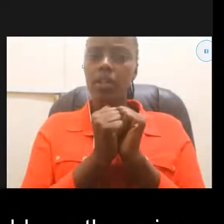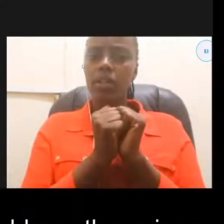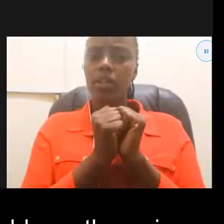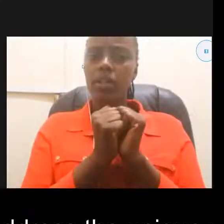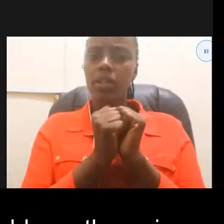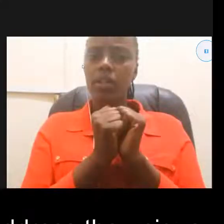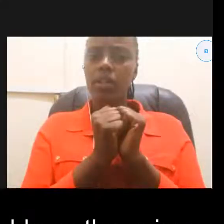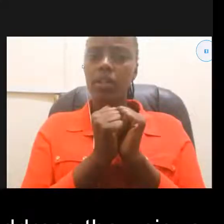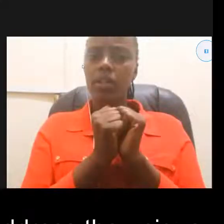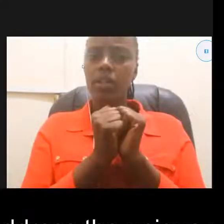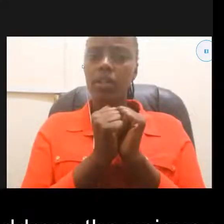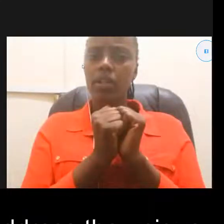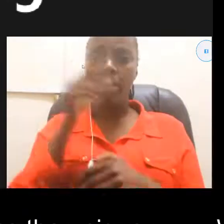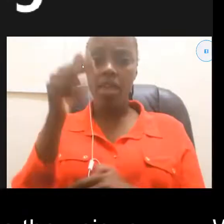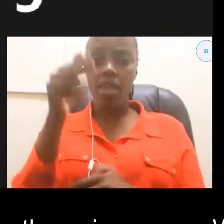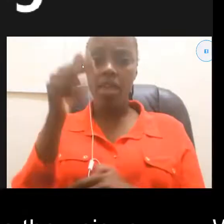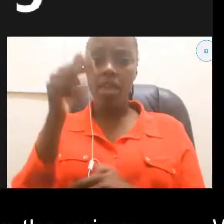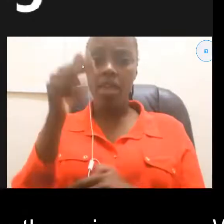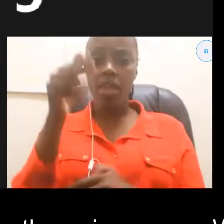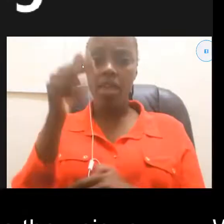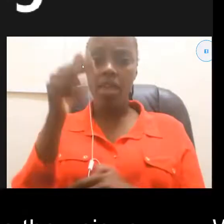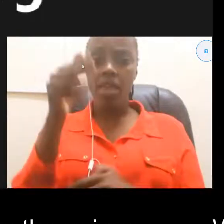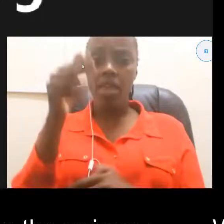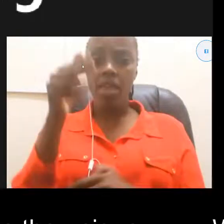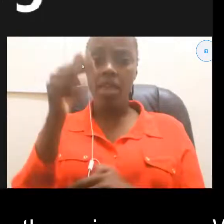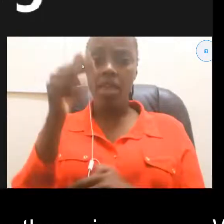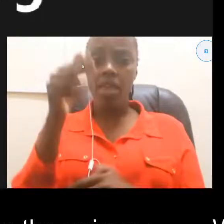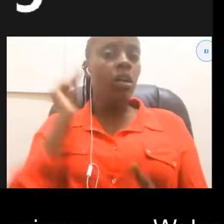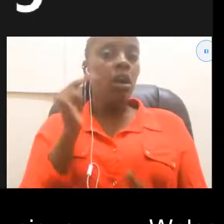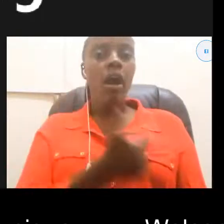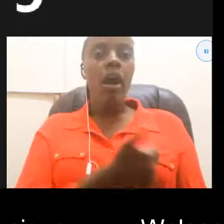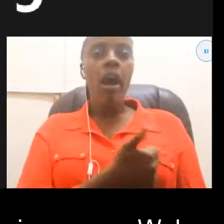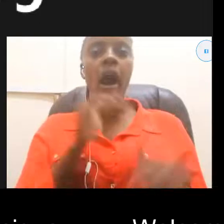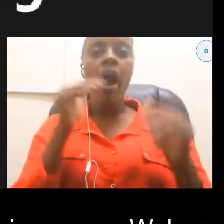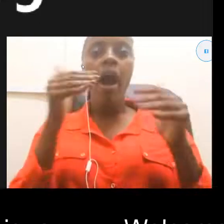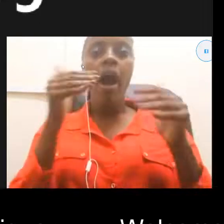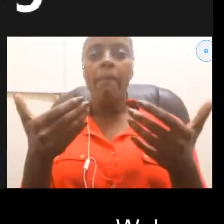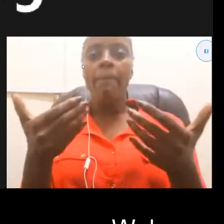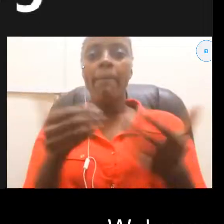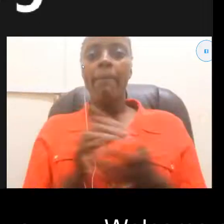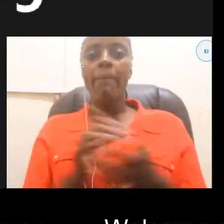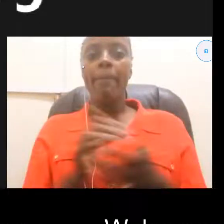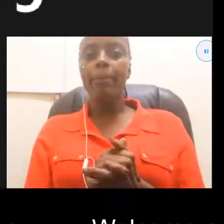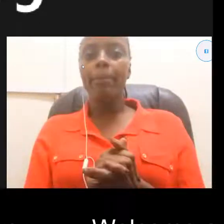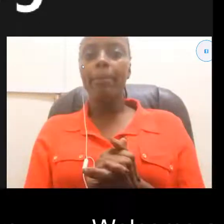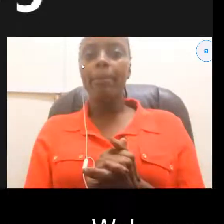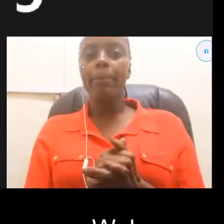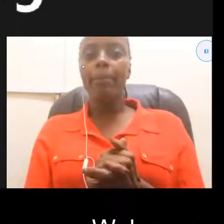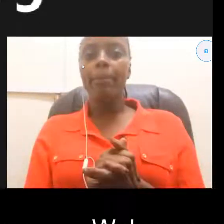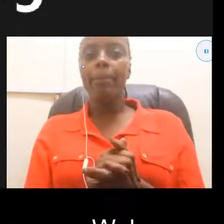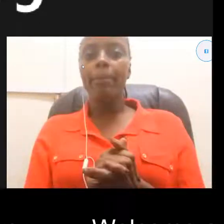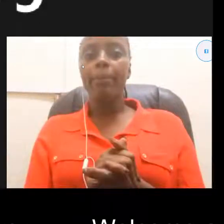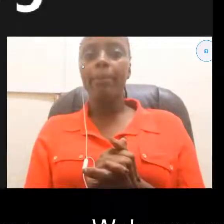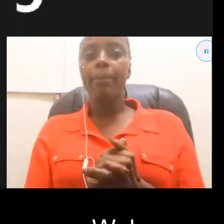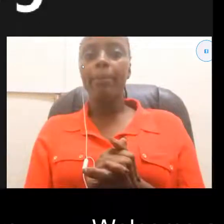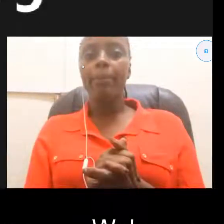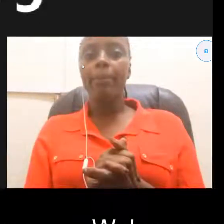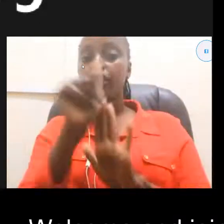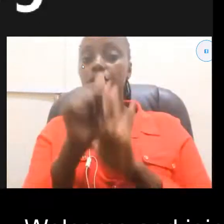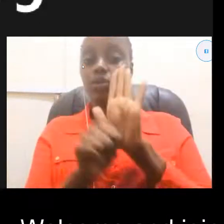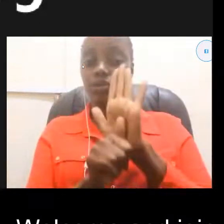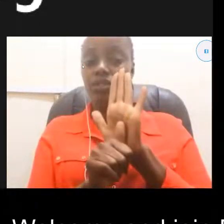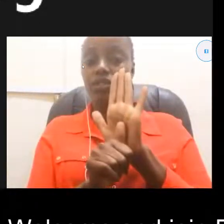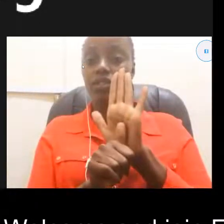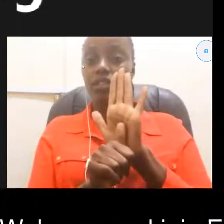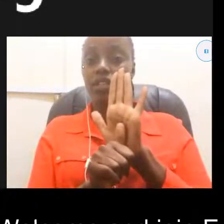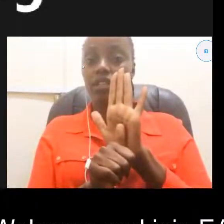happening here, but I'd love to hear from us how, on that second agenda item,